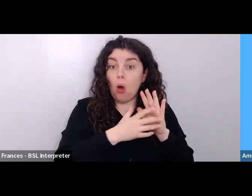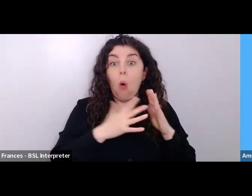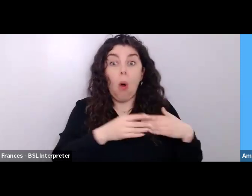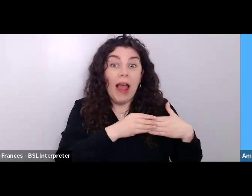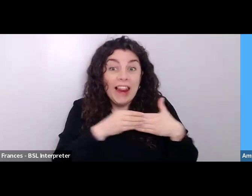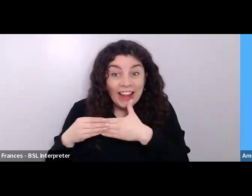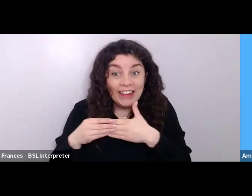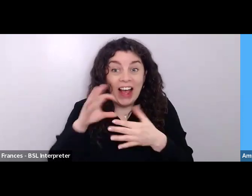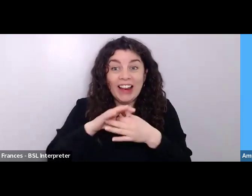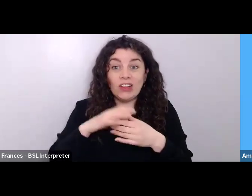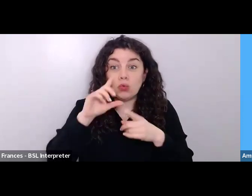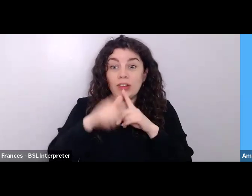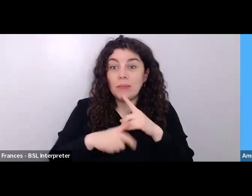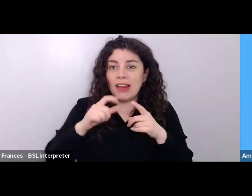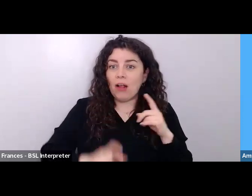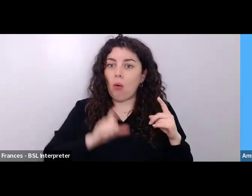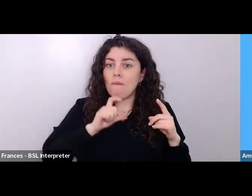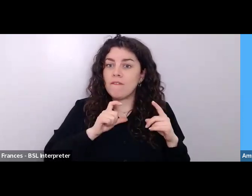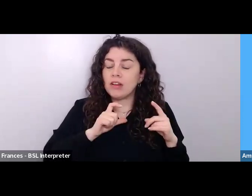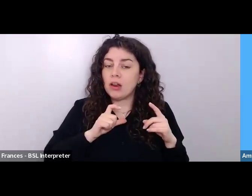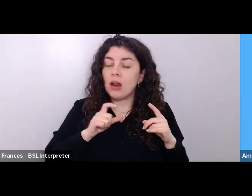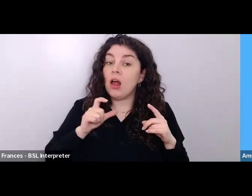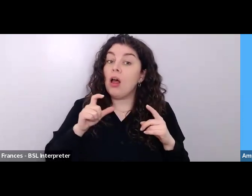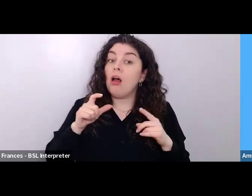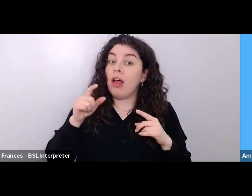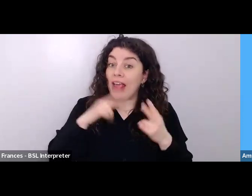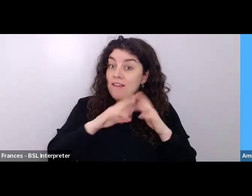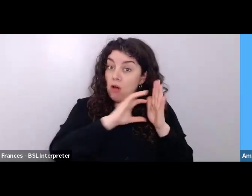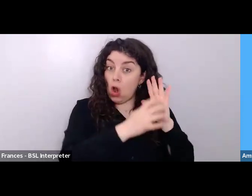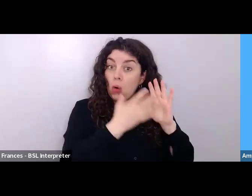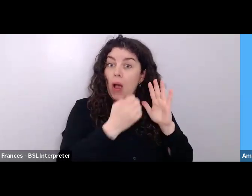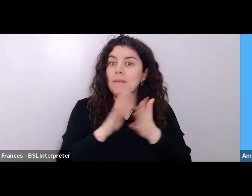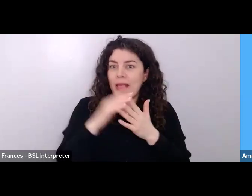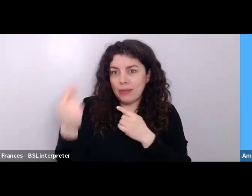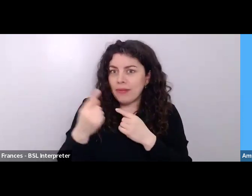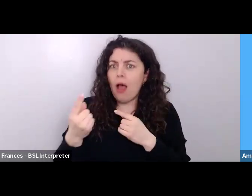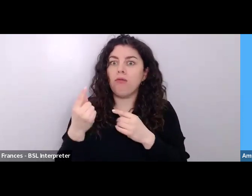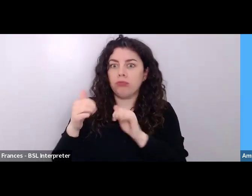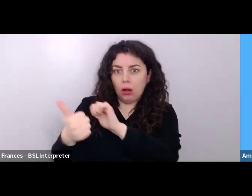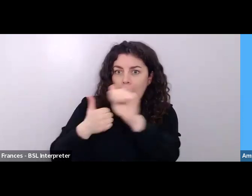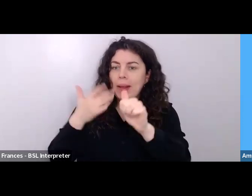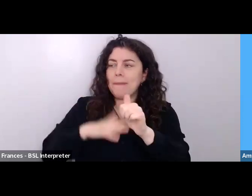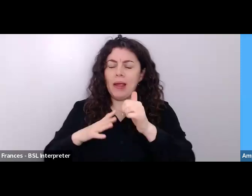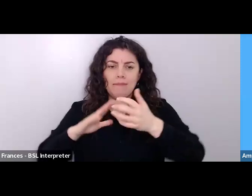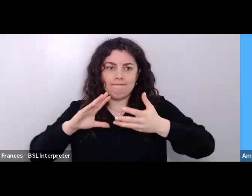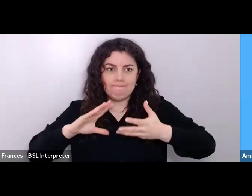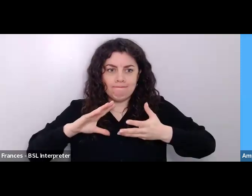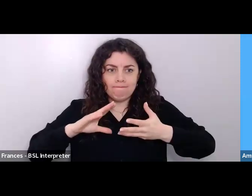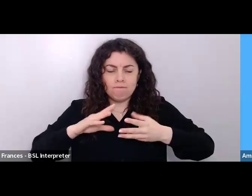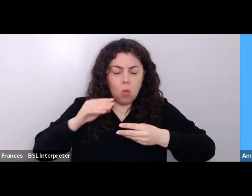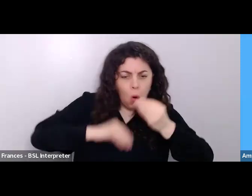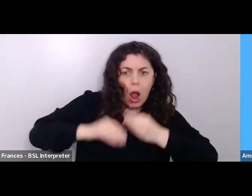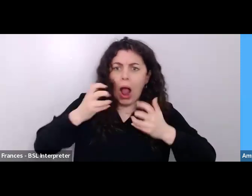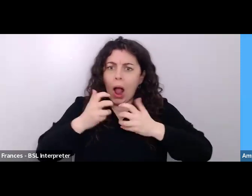leaders? What that means is that they will have taken a structured approach to identifying how to provide